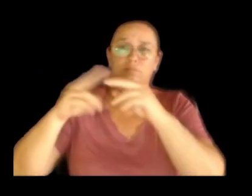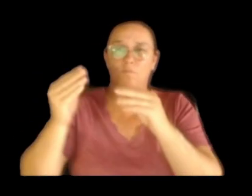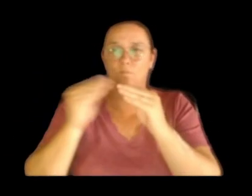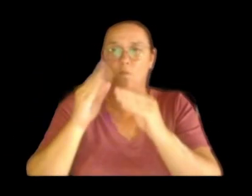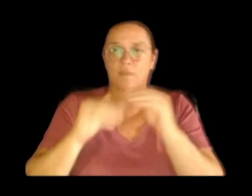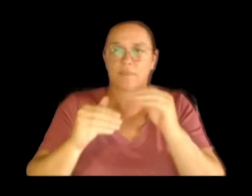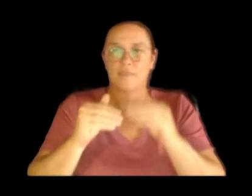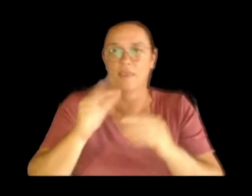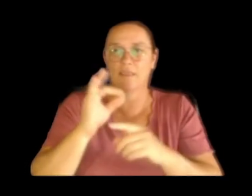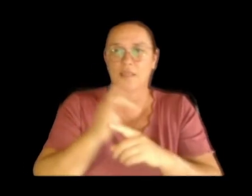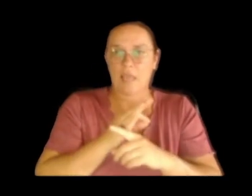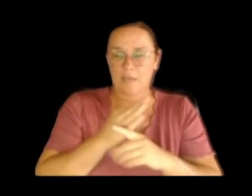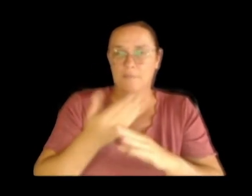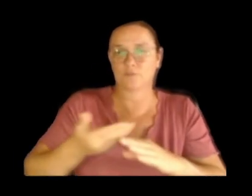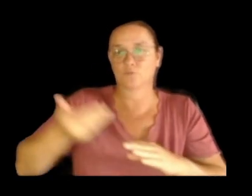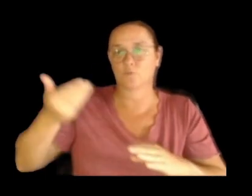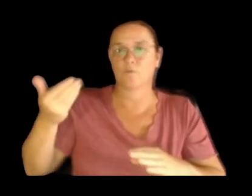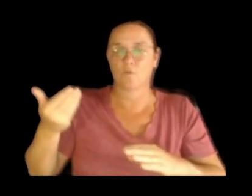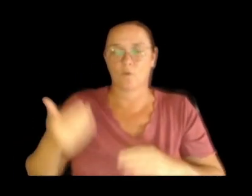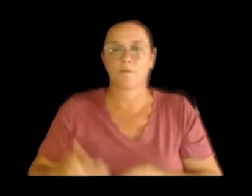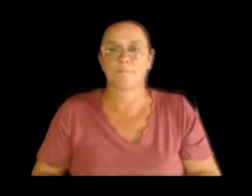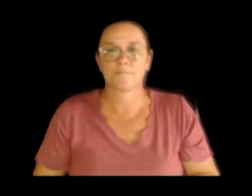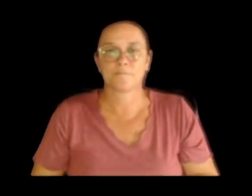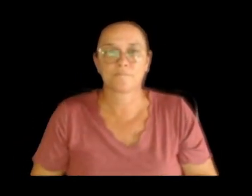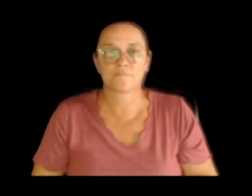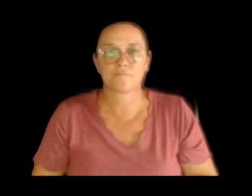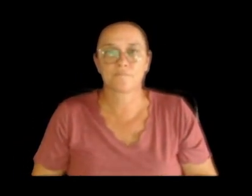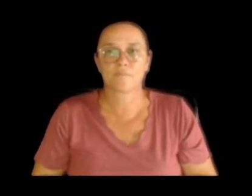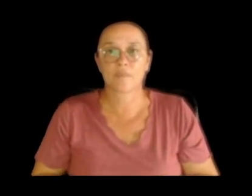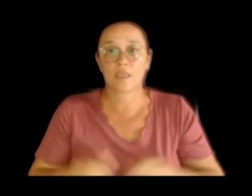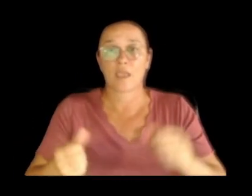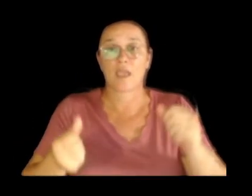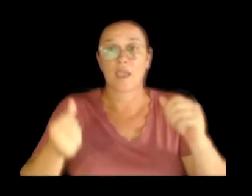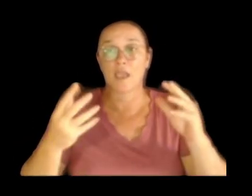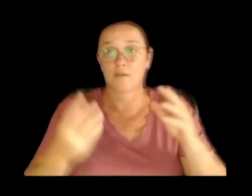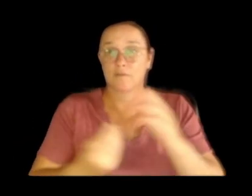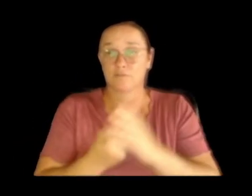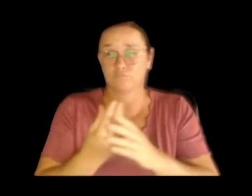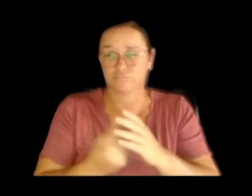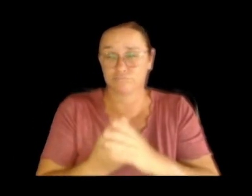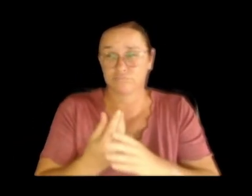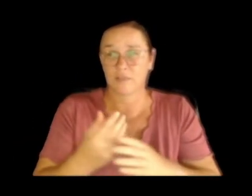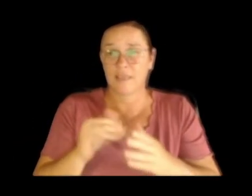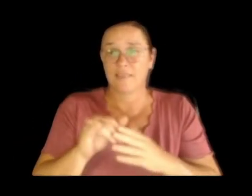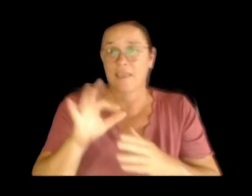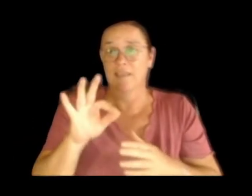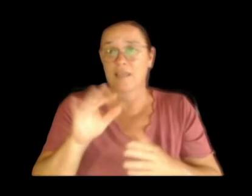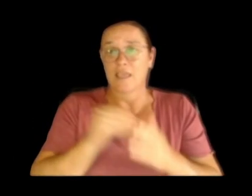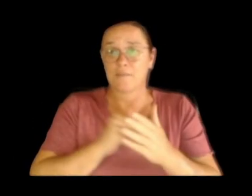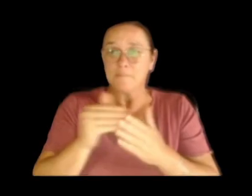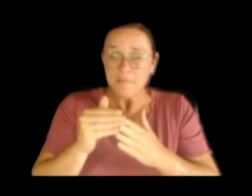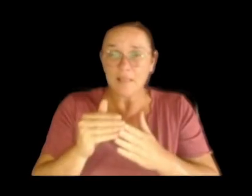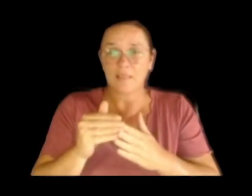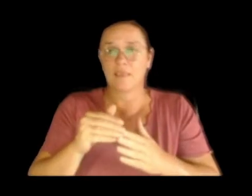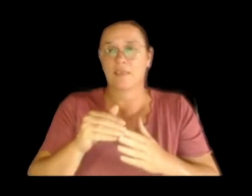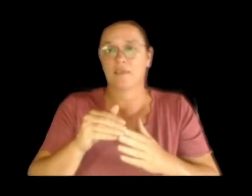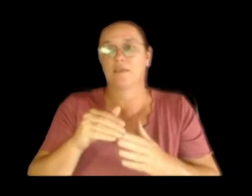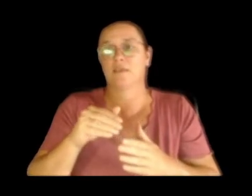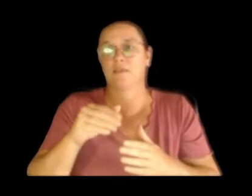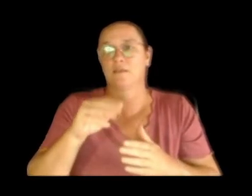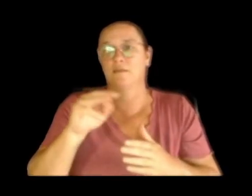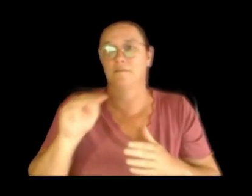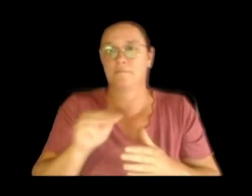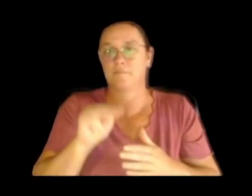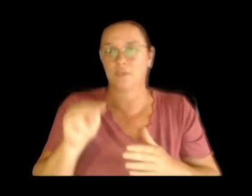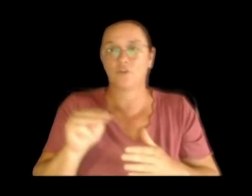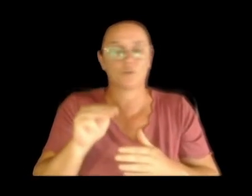The volume erupted was similar to what we've seen recently at 9 million cubic meters. So if we have the same amount of